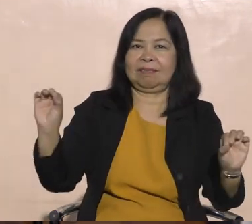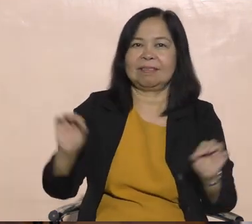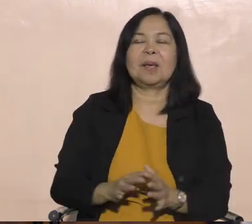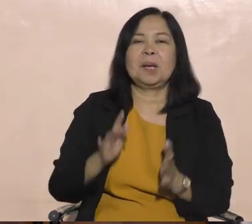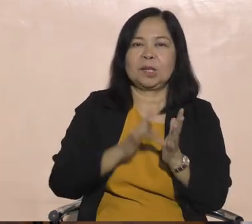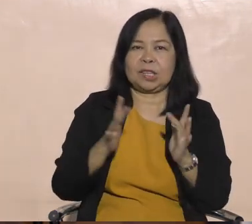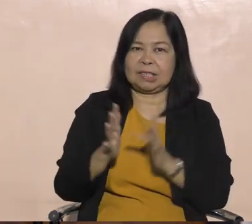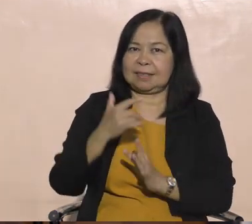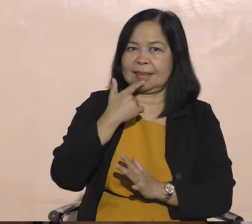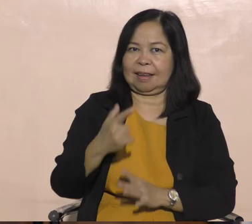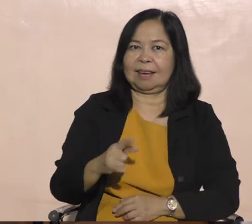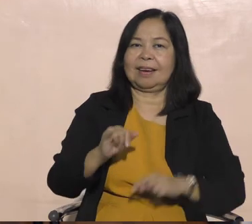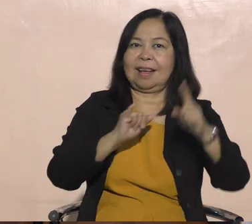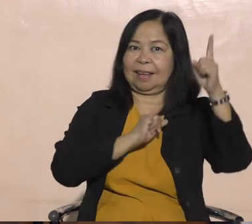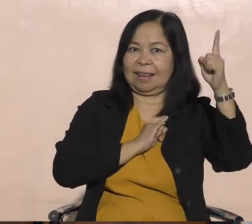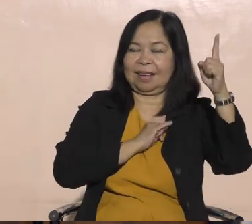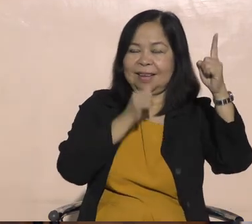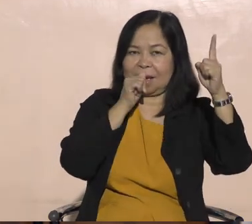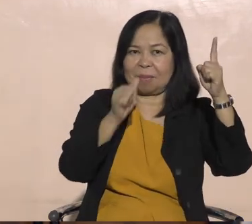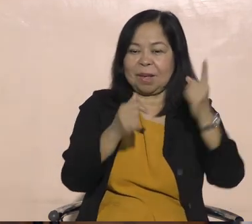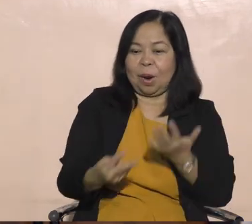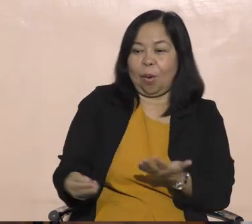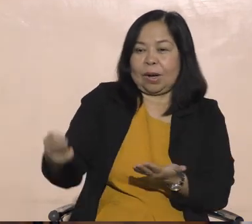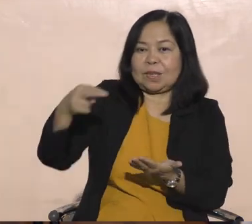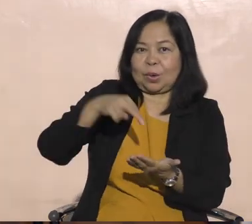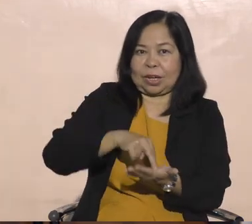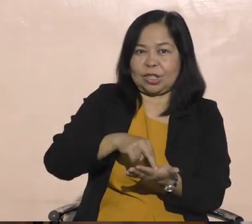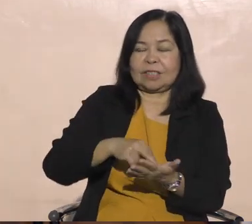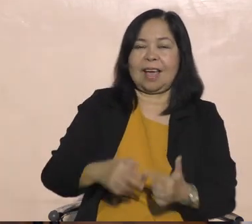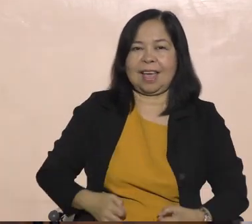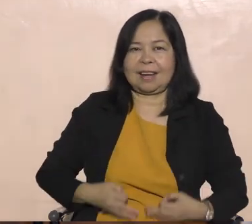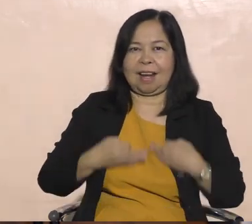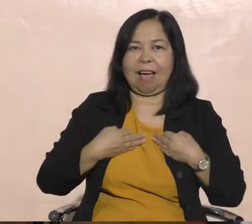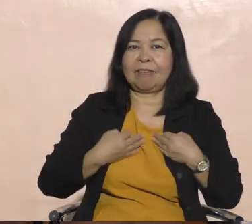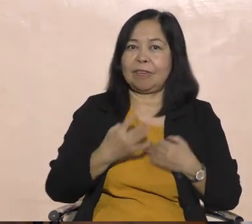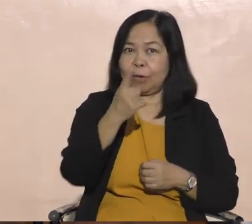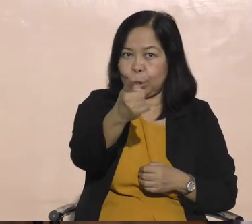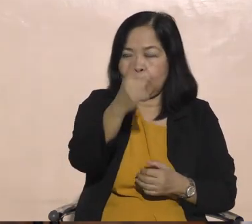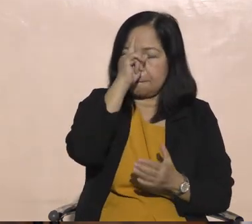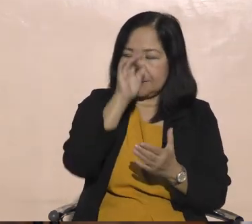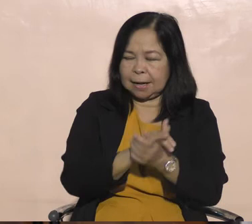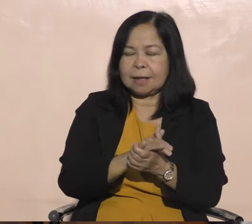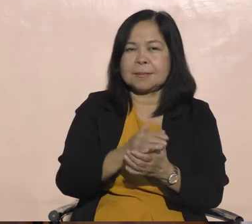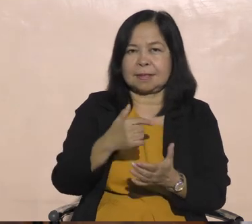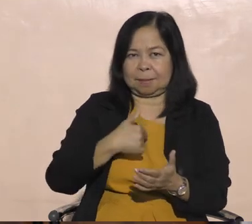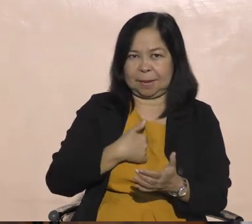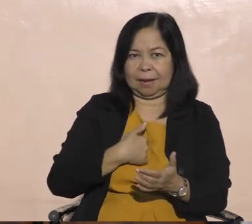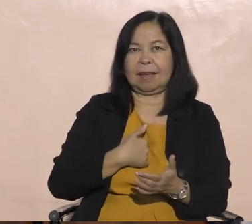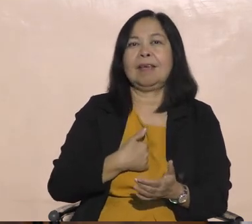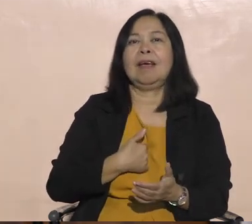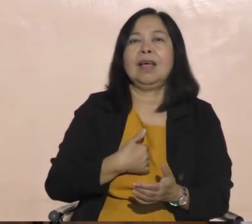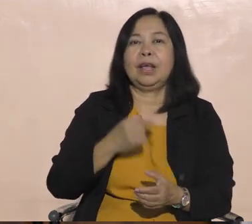life. The one who believes in me will live, even though they die. And whoever